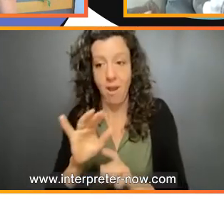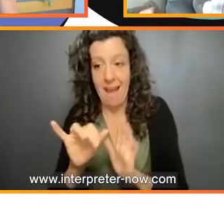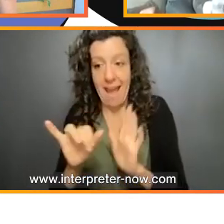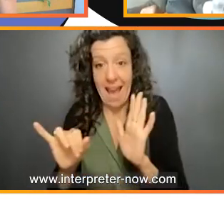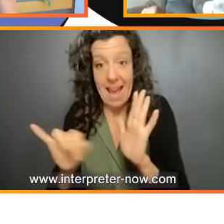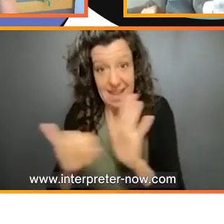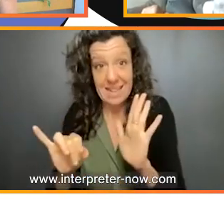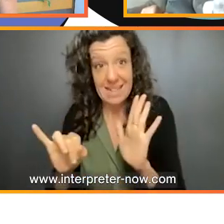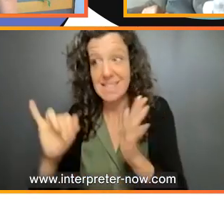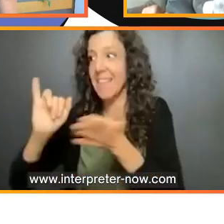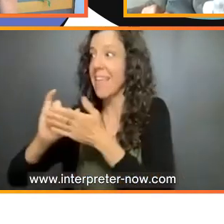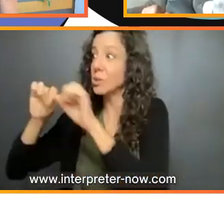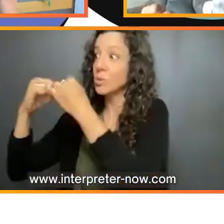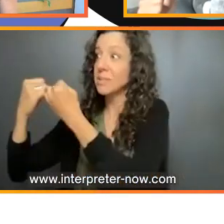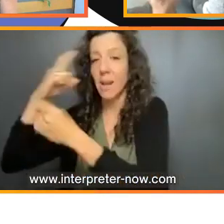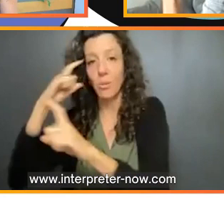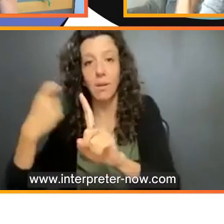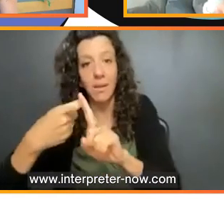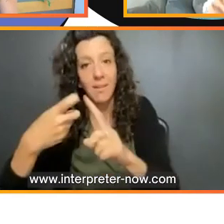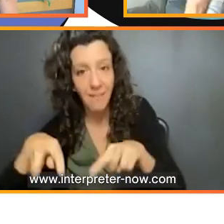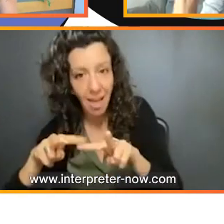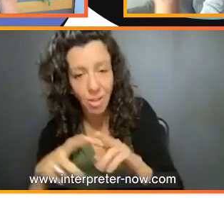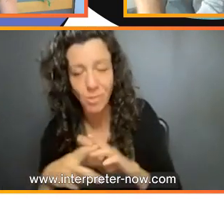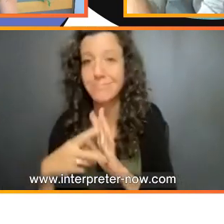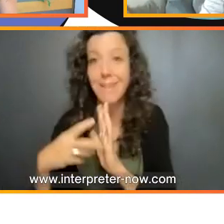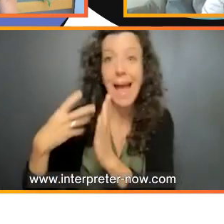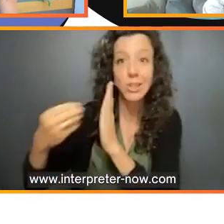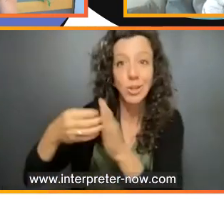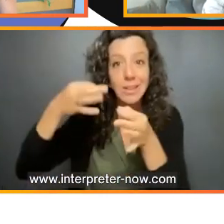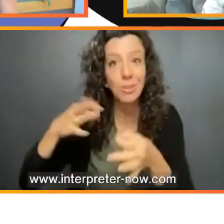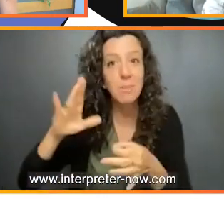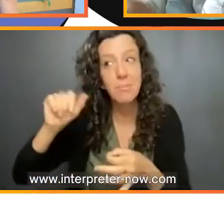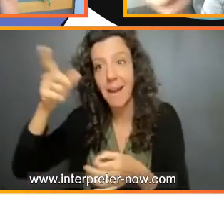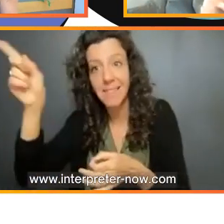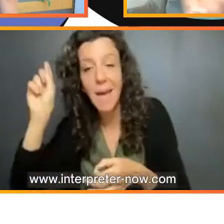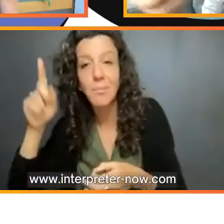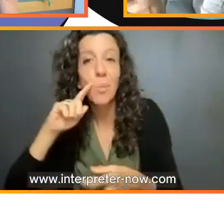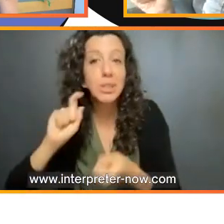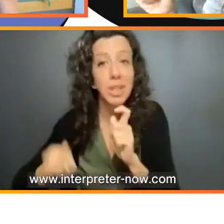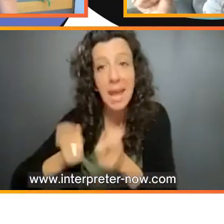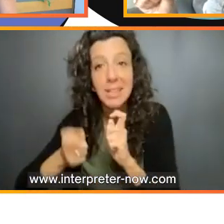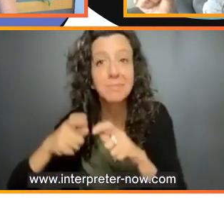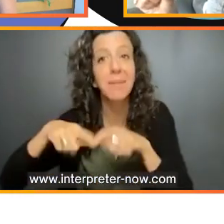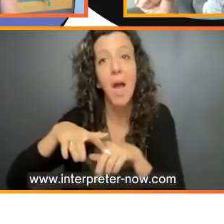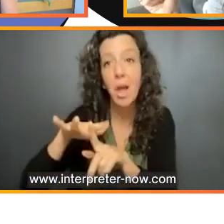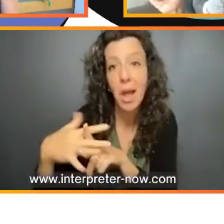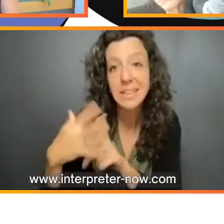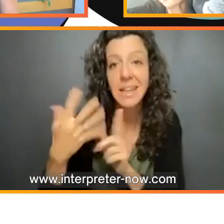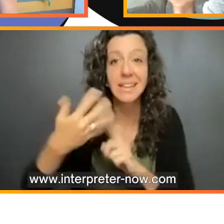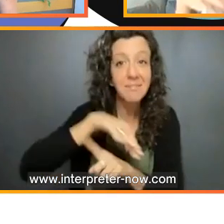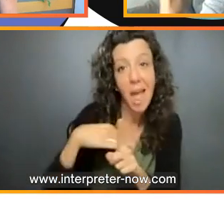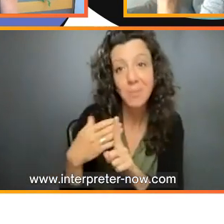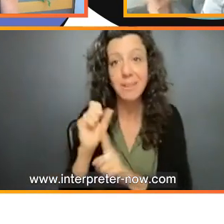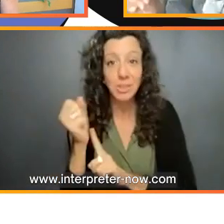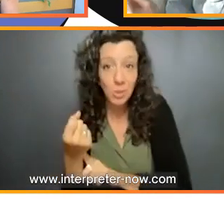of our identities that society gives value to. It's externally determined.